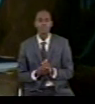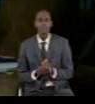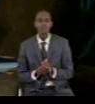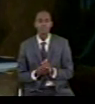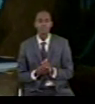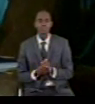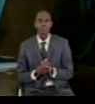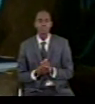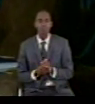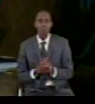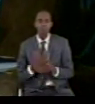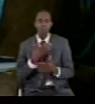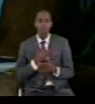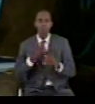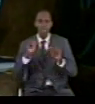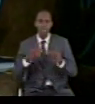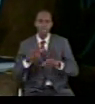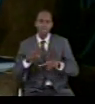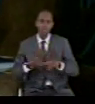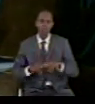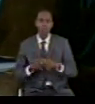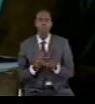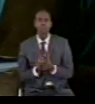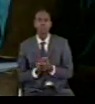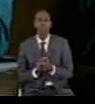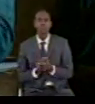please you can have your seat thank you pastor for that wonderful